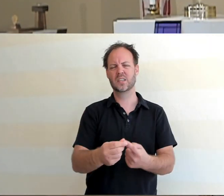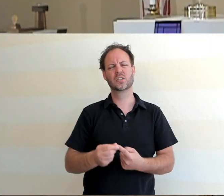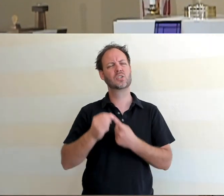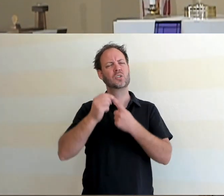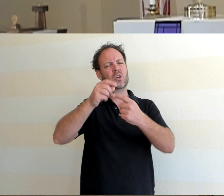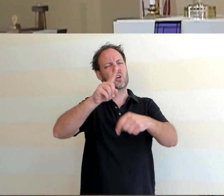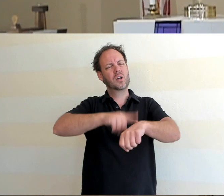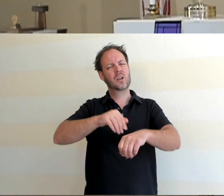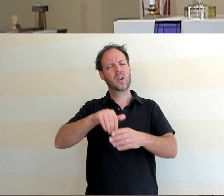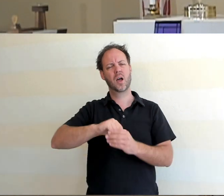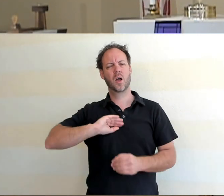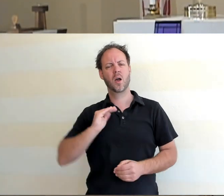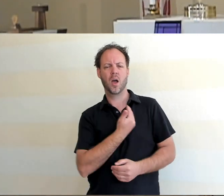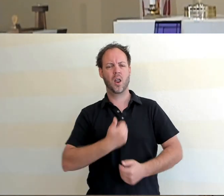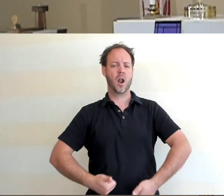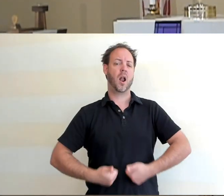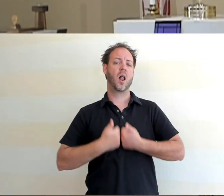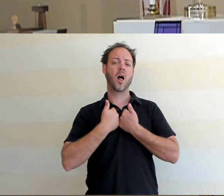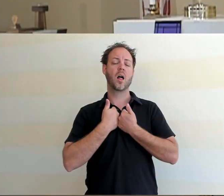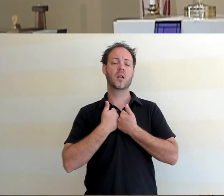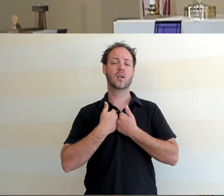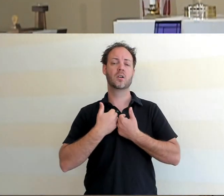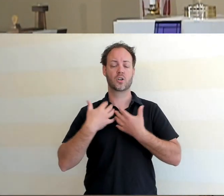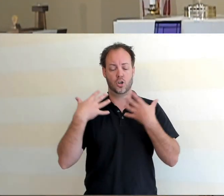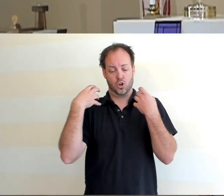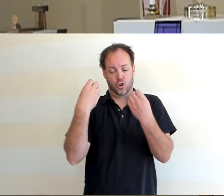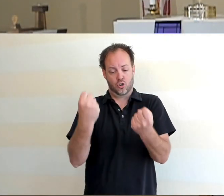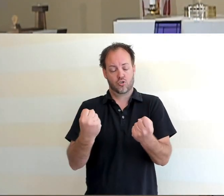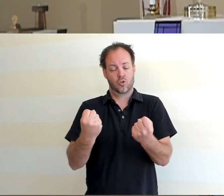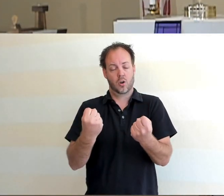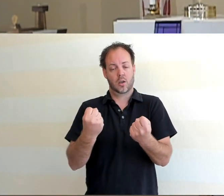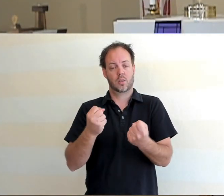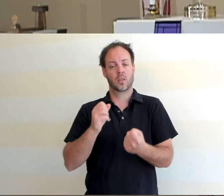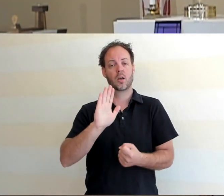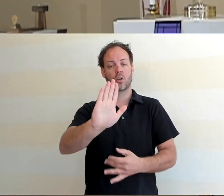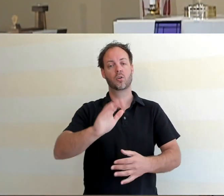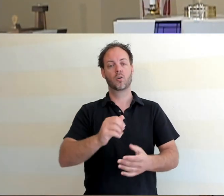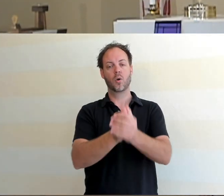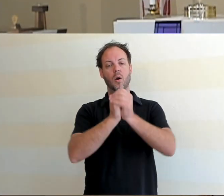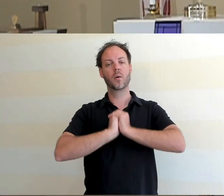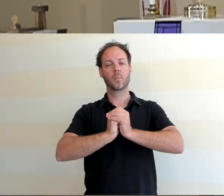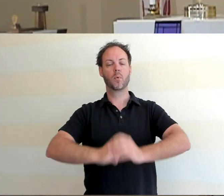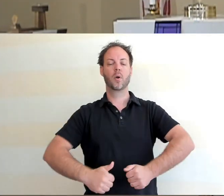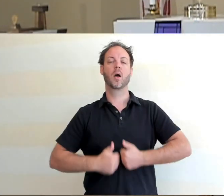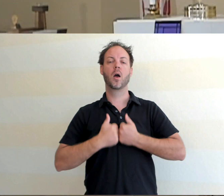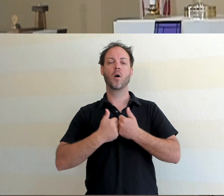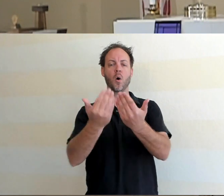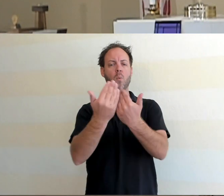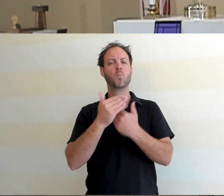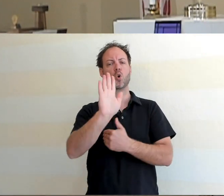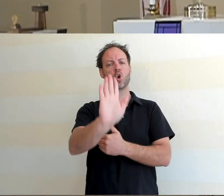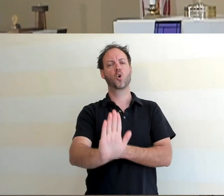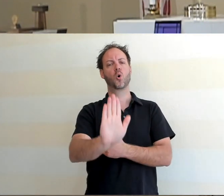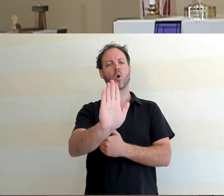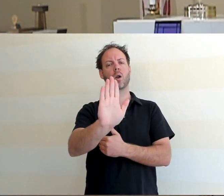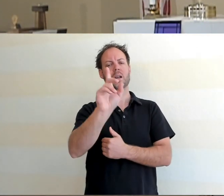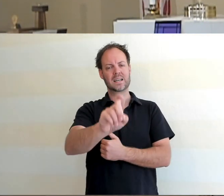time in our lives to strengthen your prayer life. Bring your needs to the